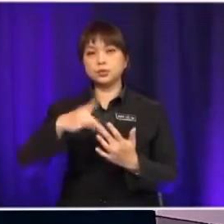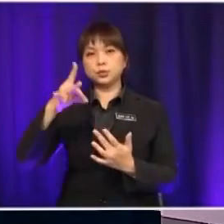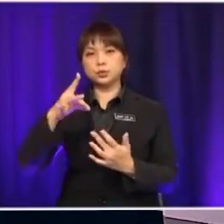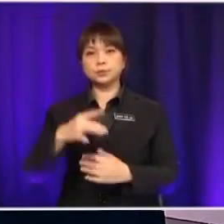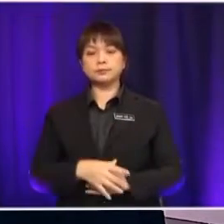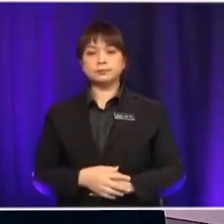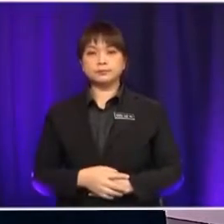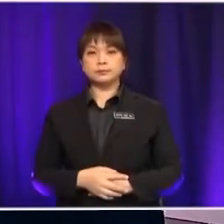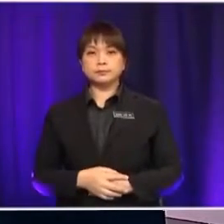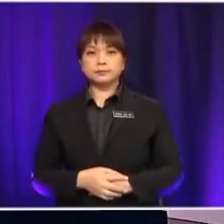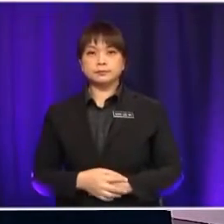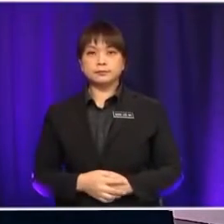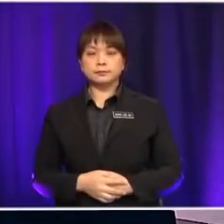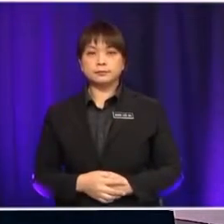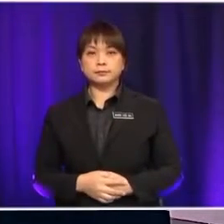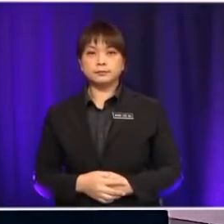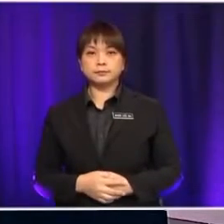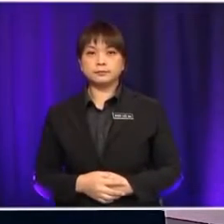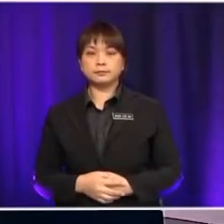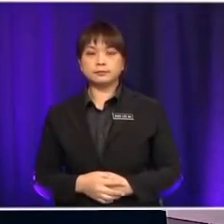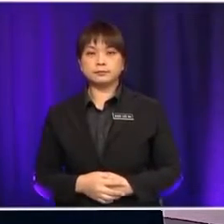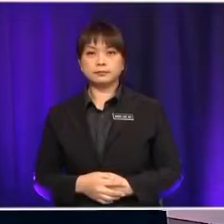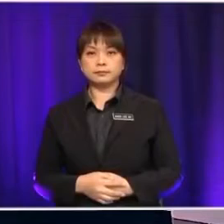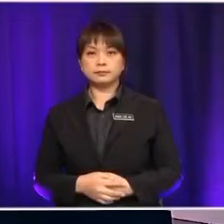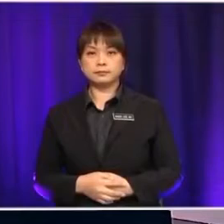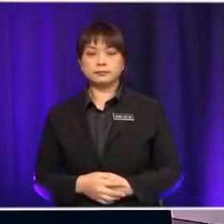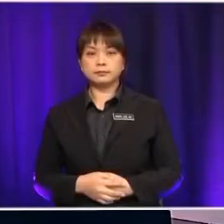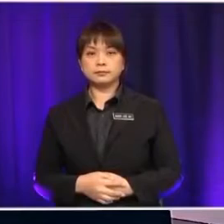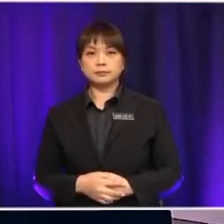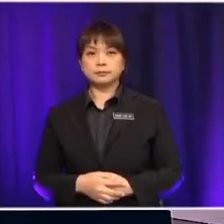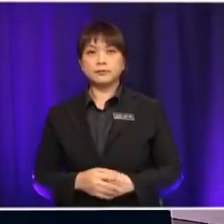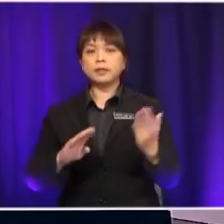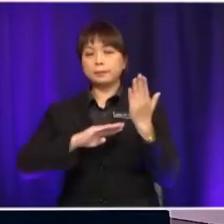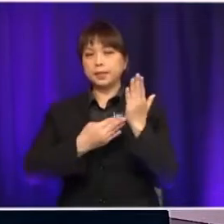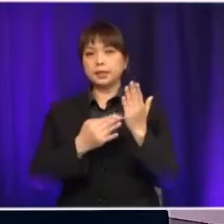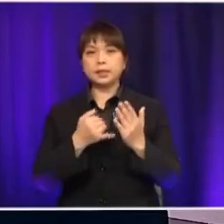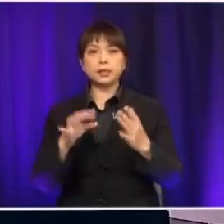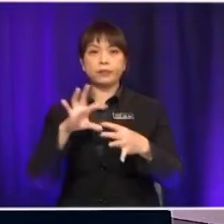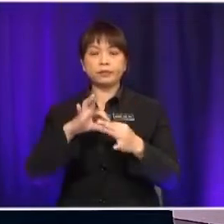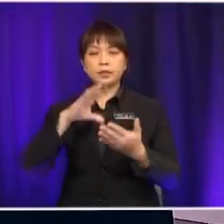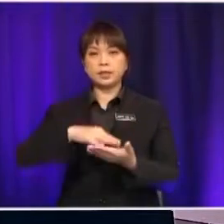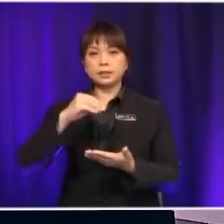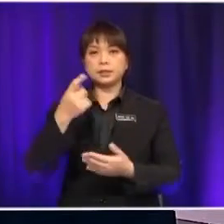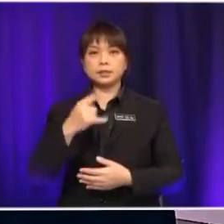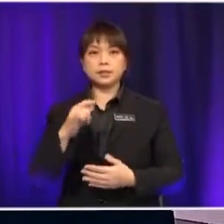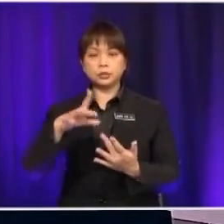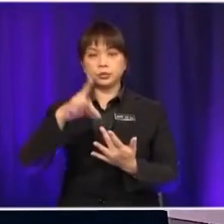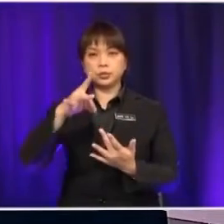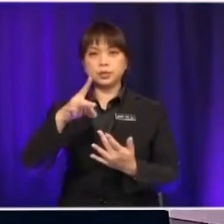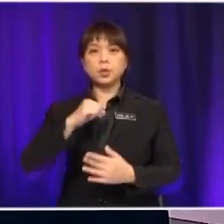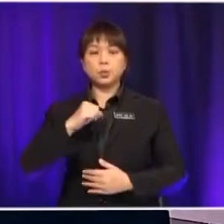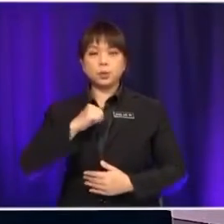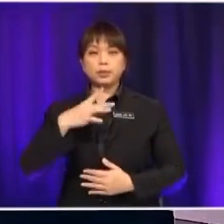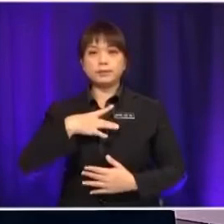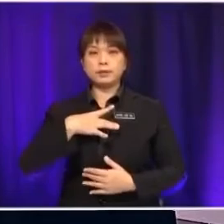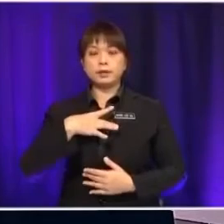a desktop computer or a laptop? Like at the beginning of this lesson, they have been choosing their own preference, but will